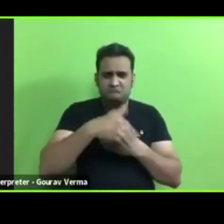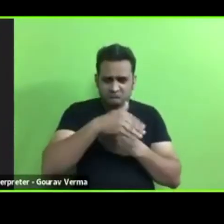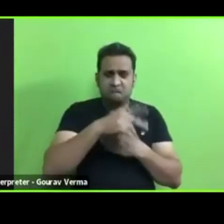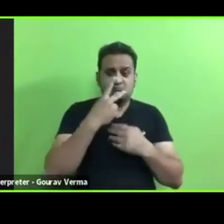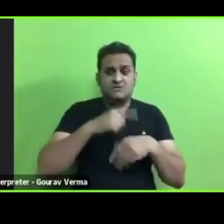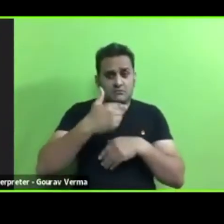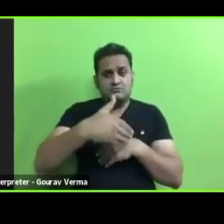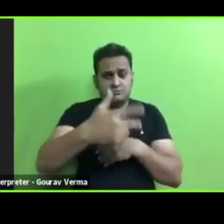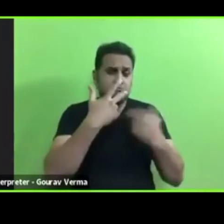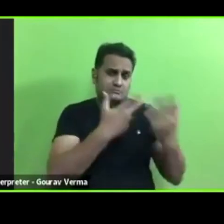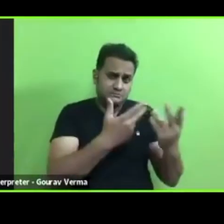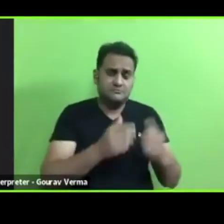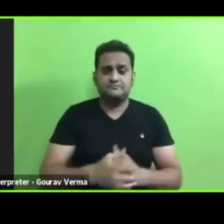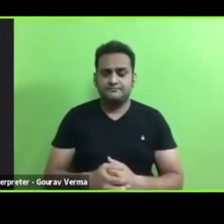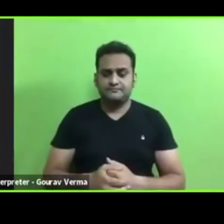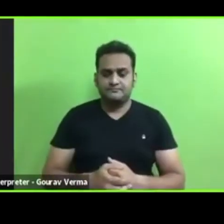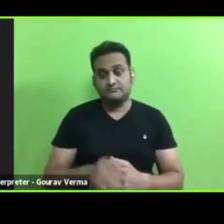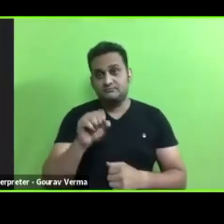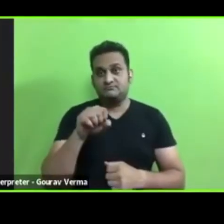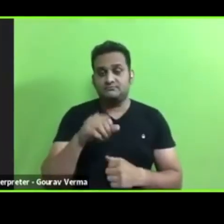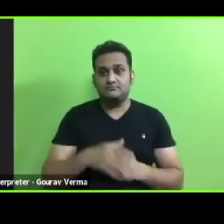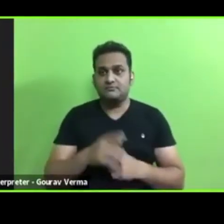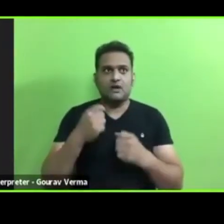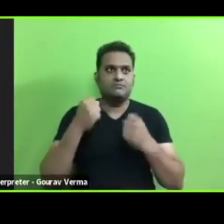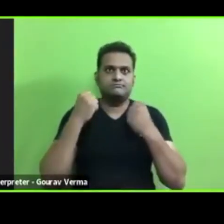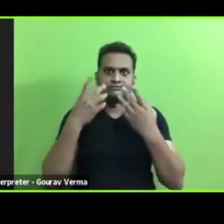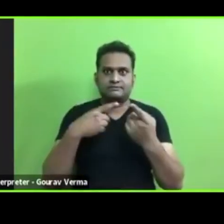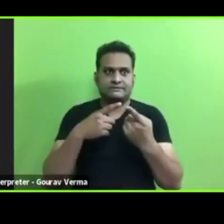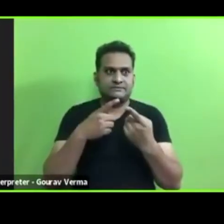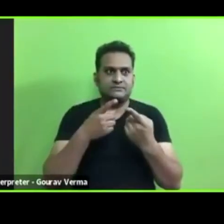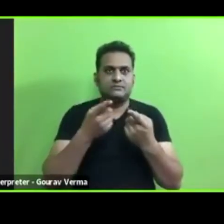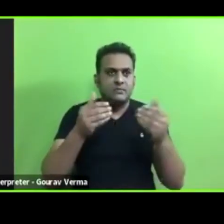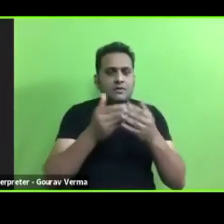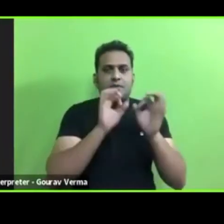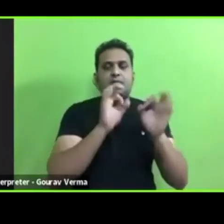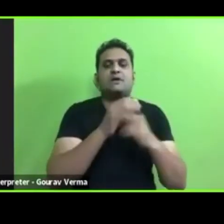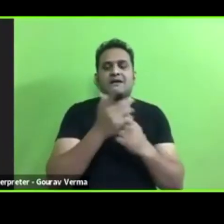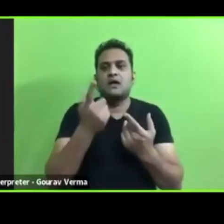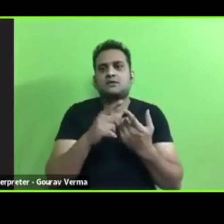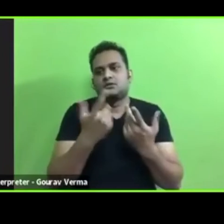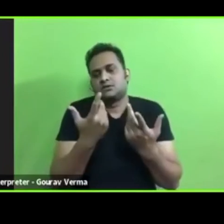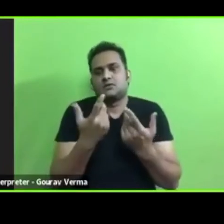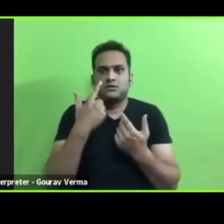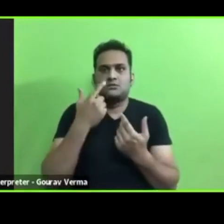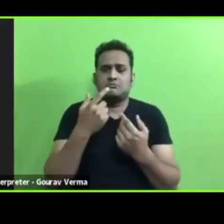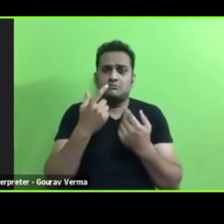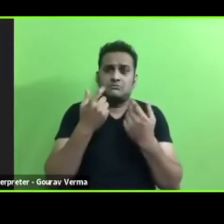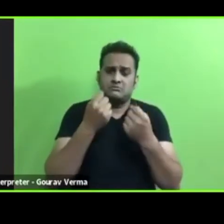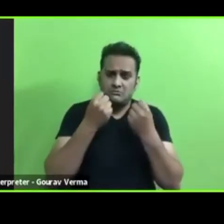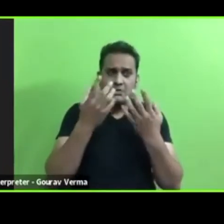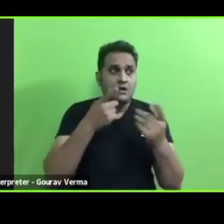time. Just not happened, and I do hope this is a beginning of many more such